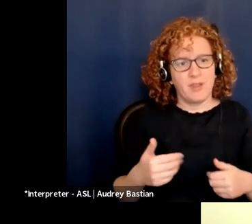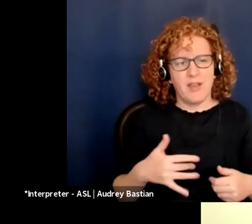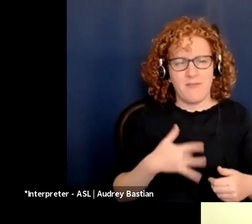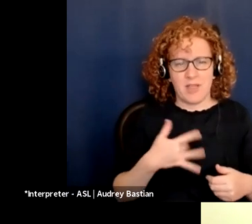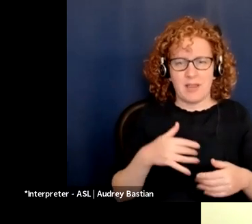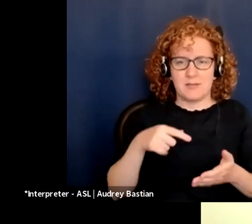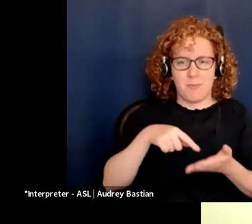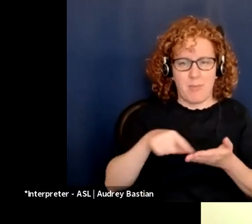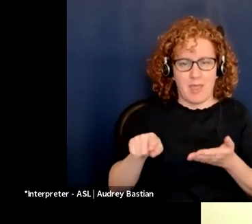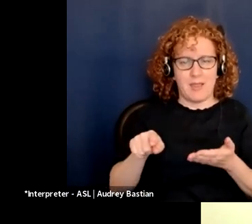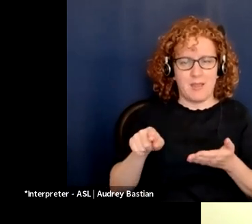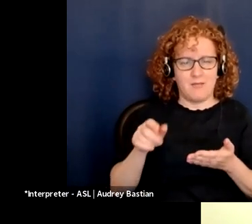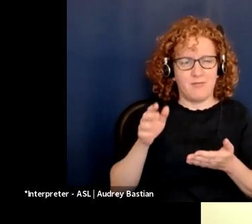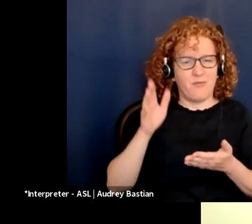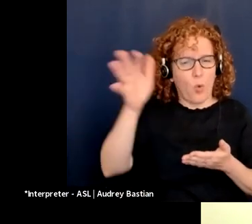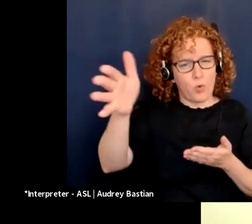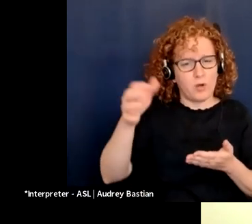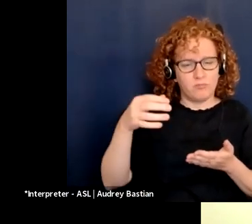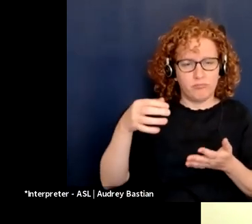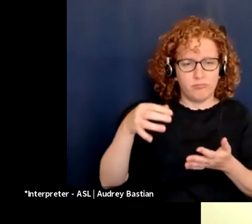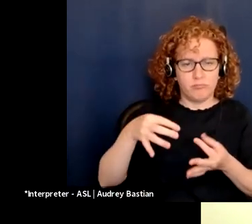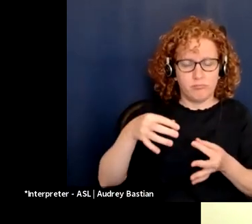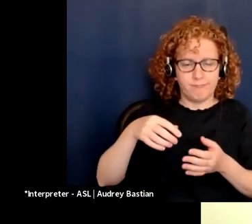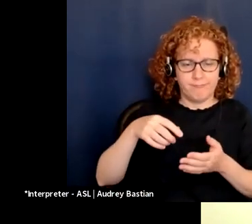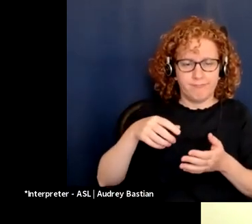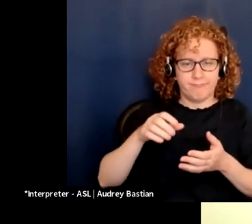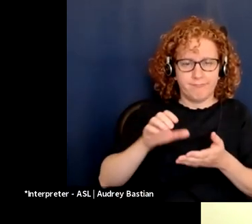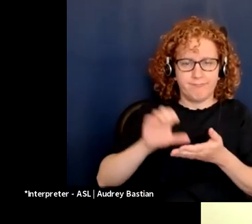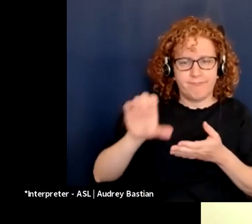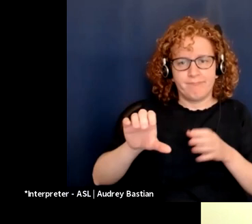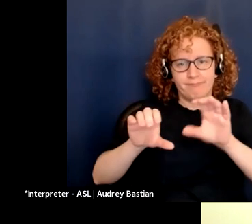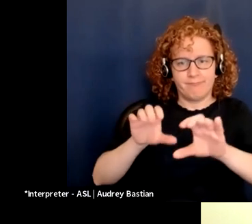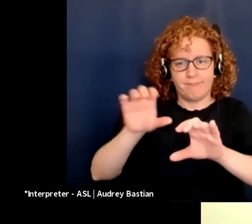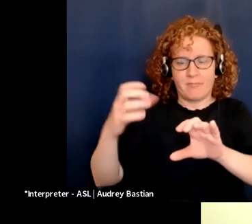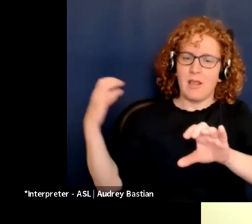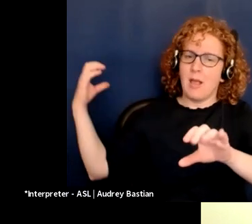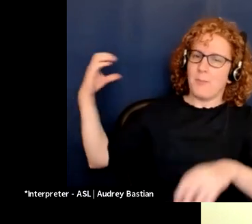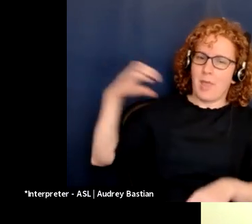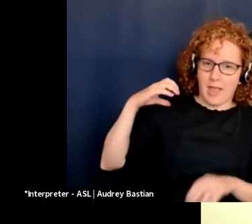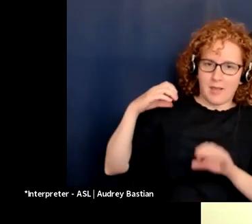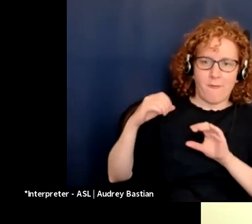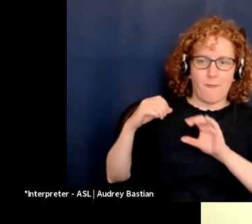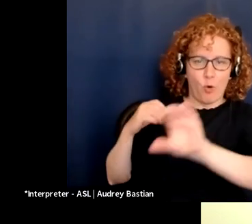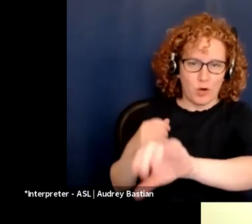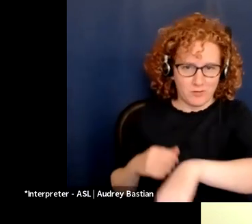it forward for me. Same, I agree. I'm really appreciative of